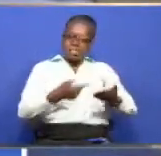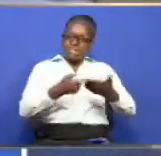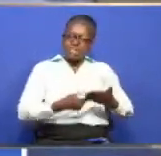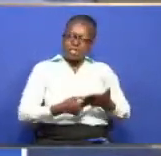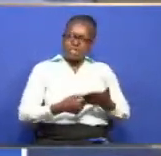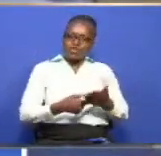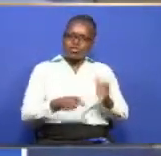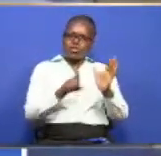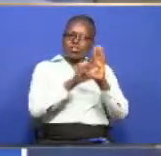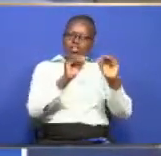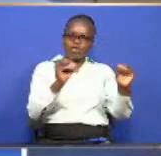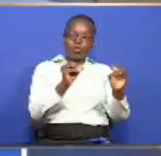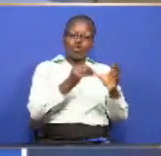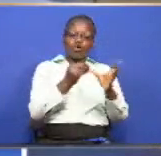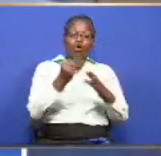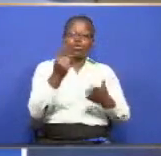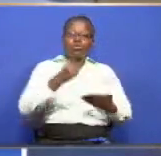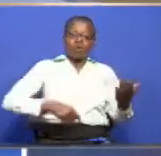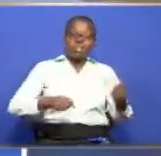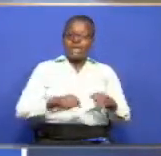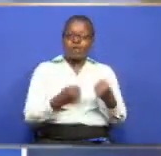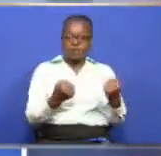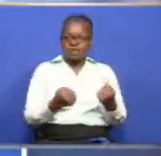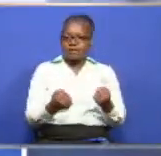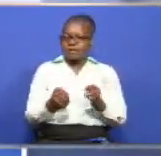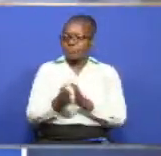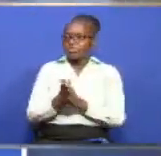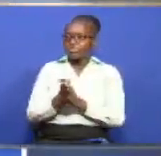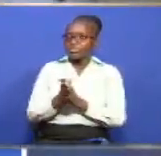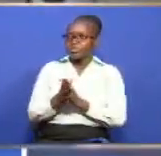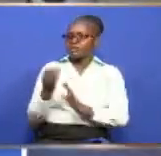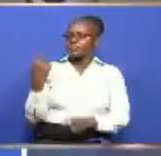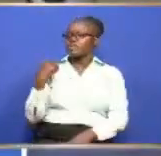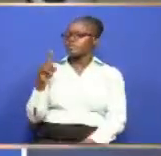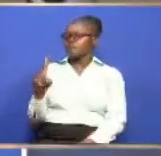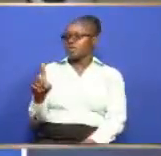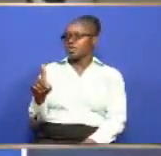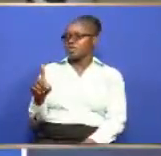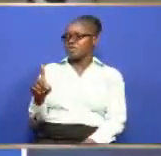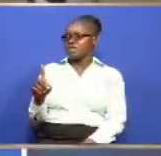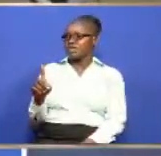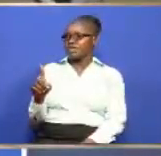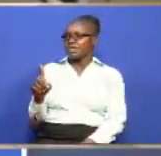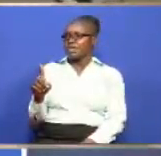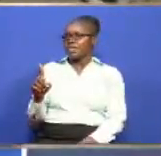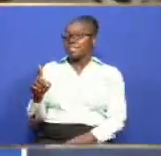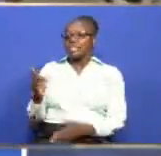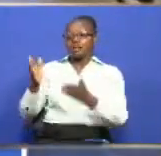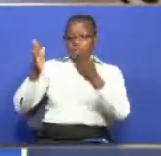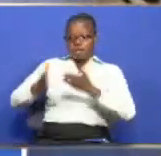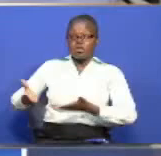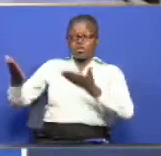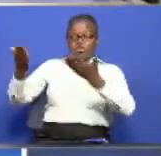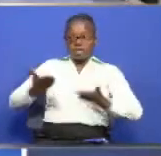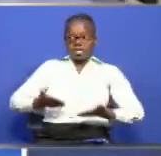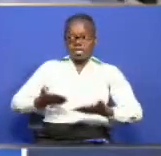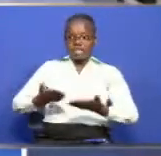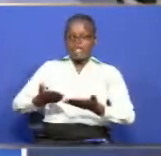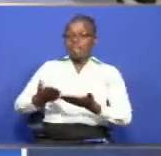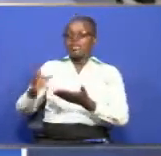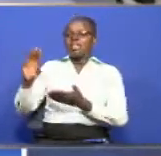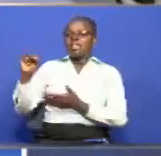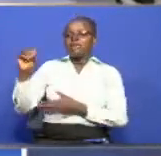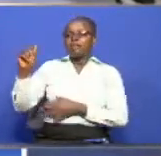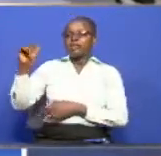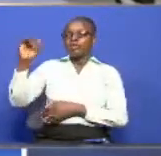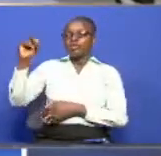and what will happen? Just in less than 30 seconds. One, the mover of the motion, the majority leader, has been unable to